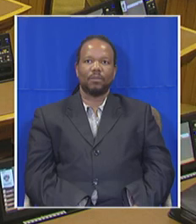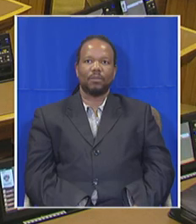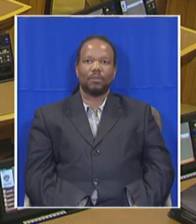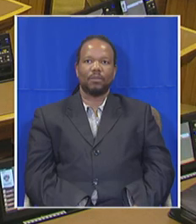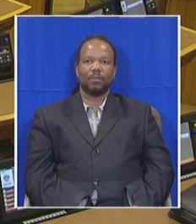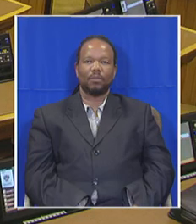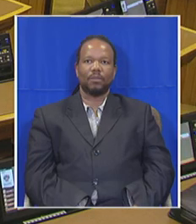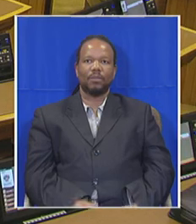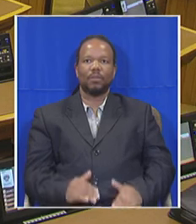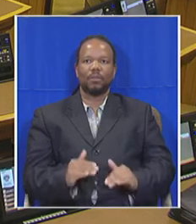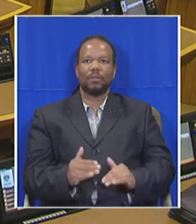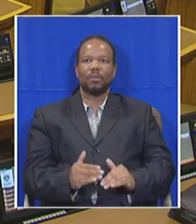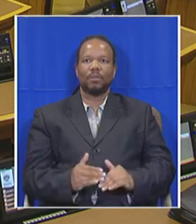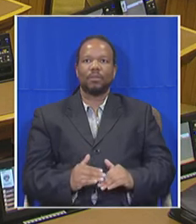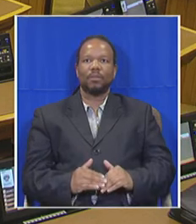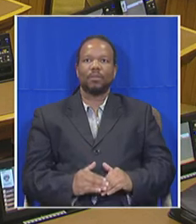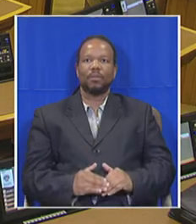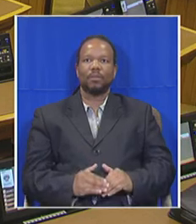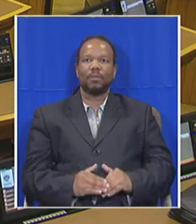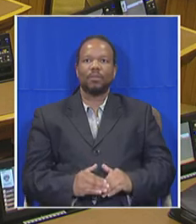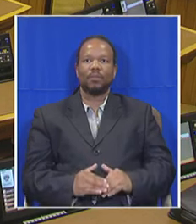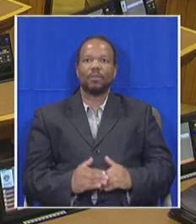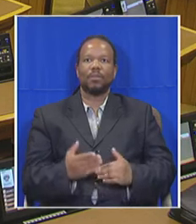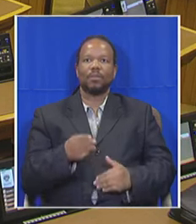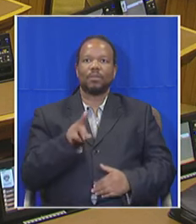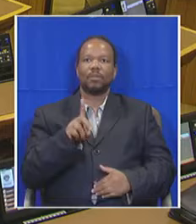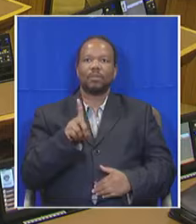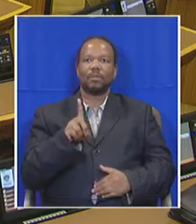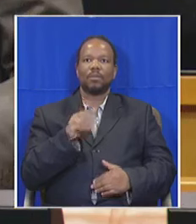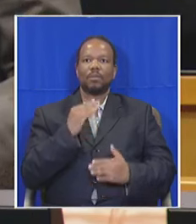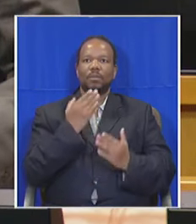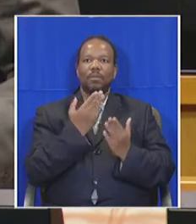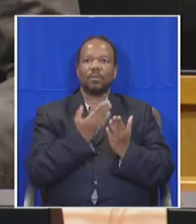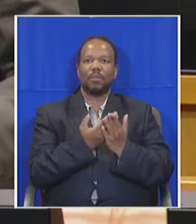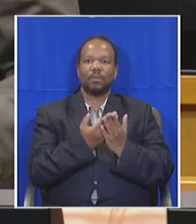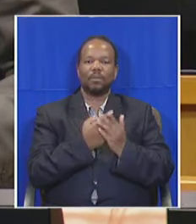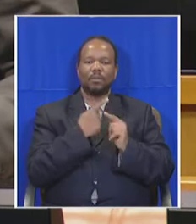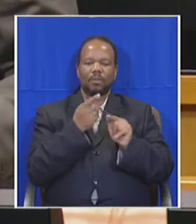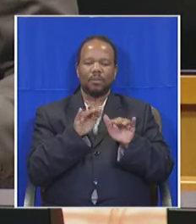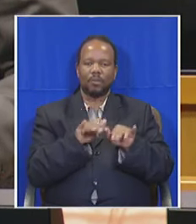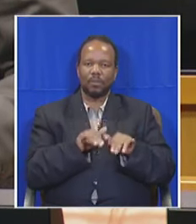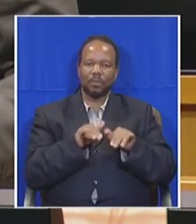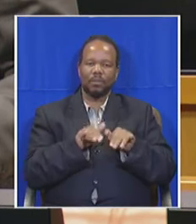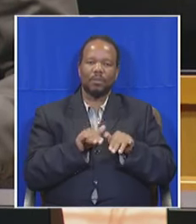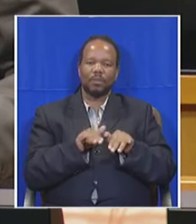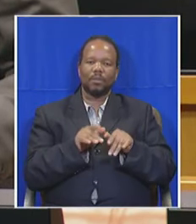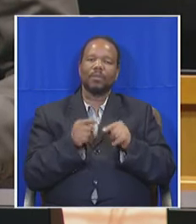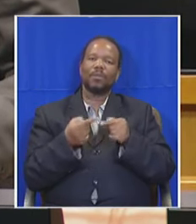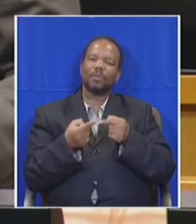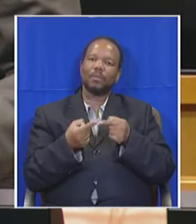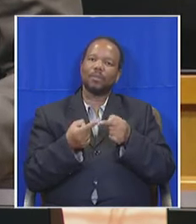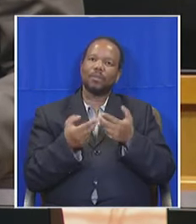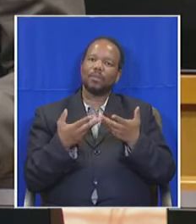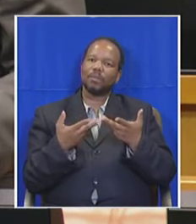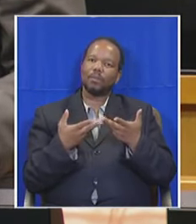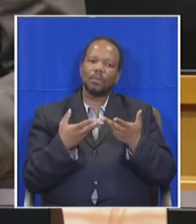I hereby move on behalf of the UDM that the House in its next sitting debate the funding